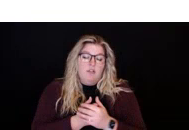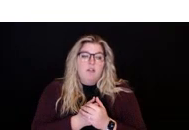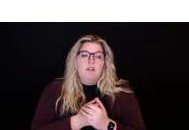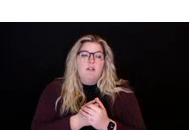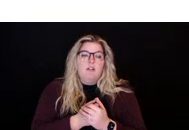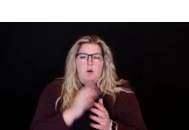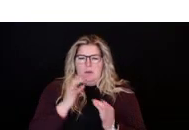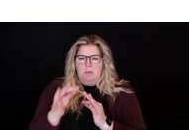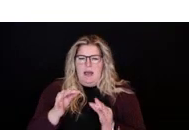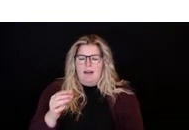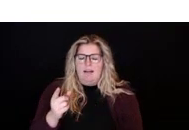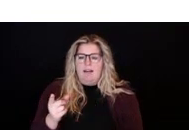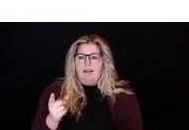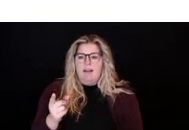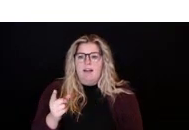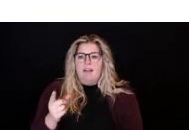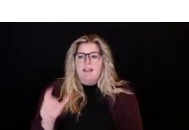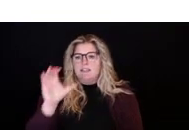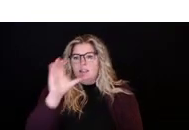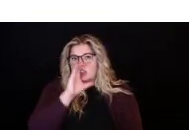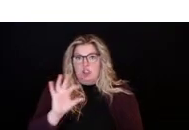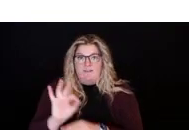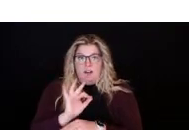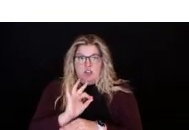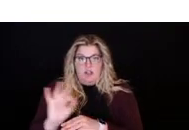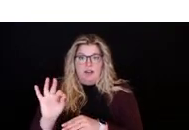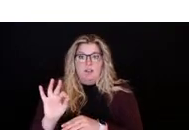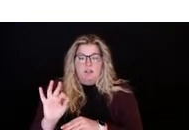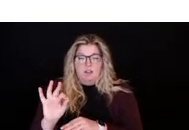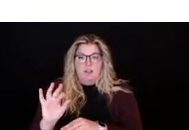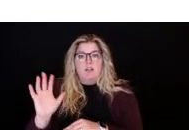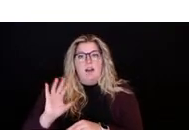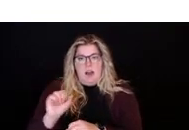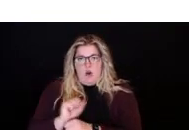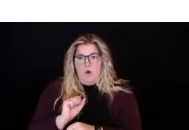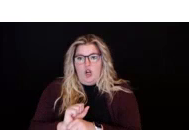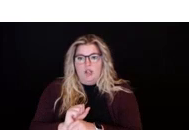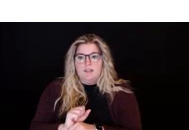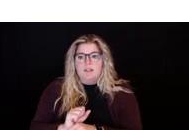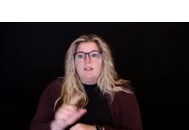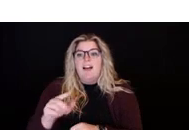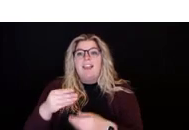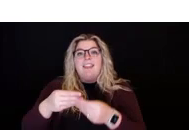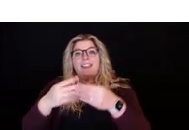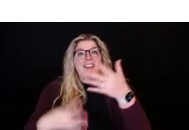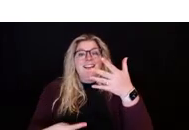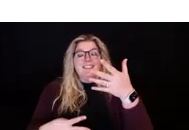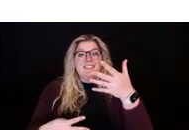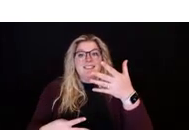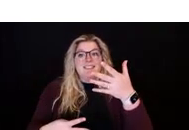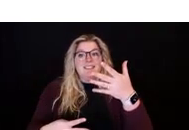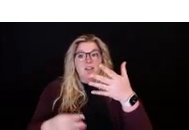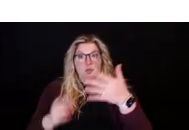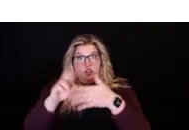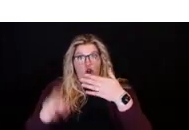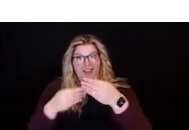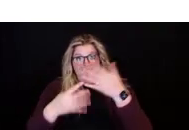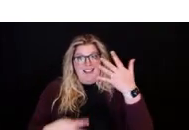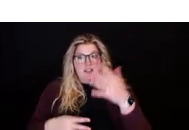that this search functionality worked on this website, that list of search results actually